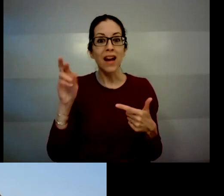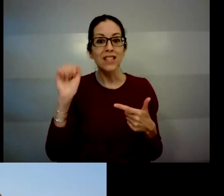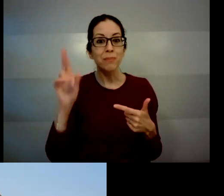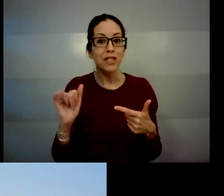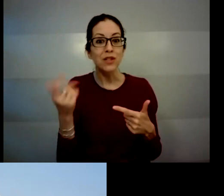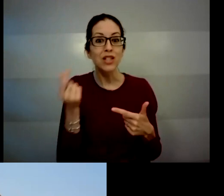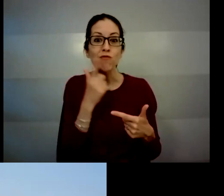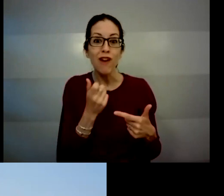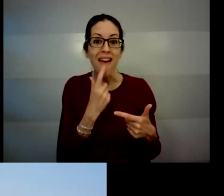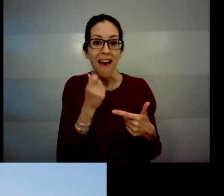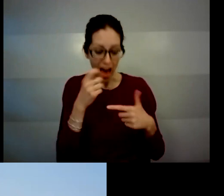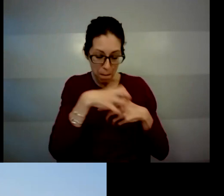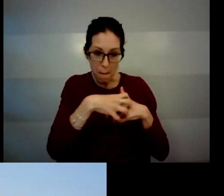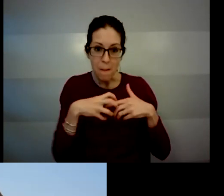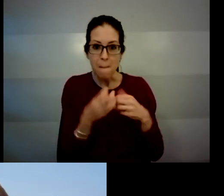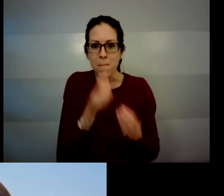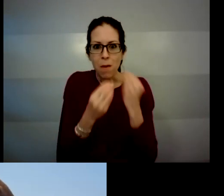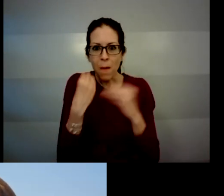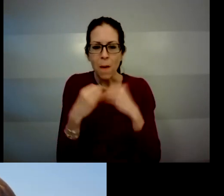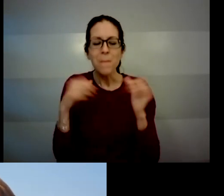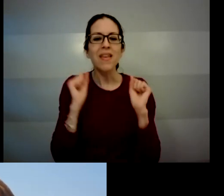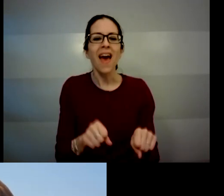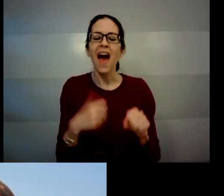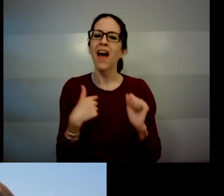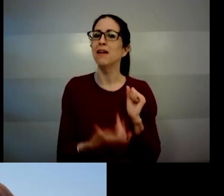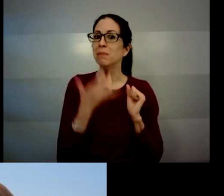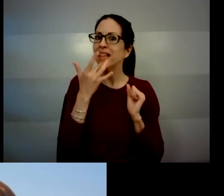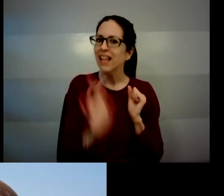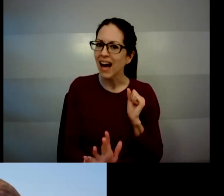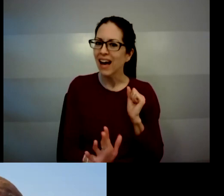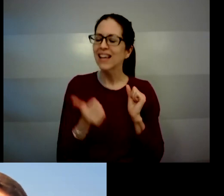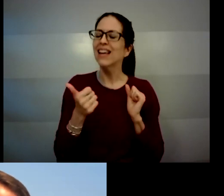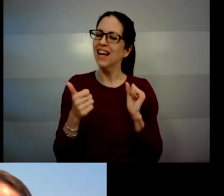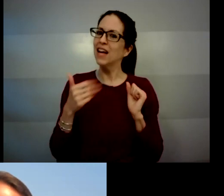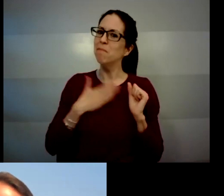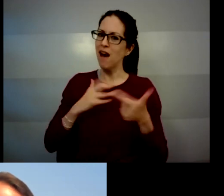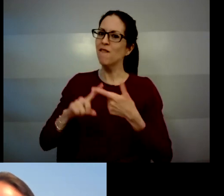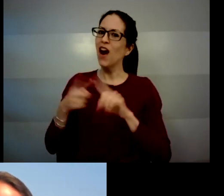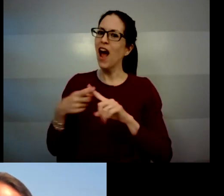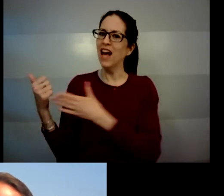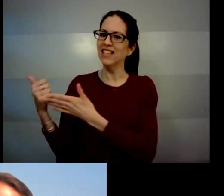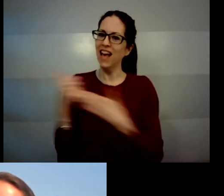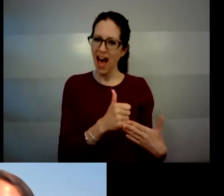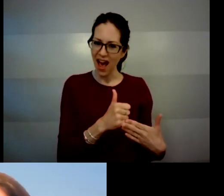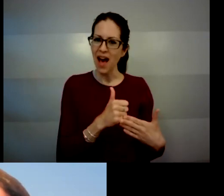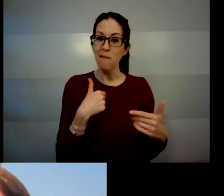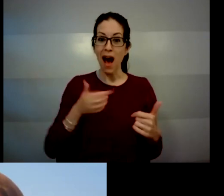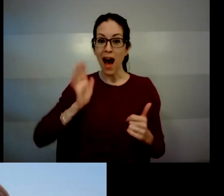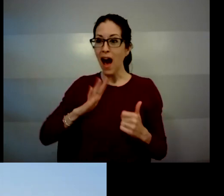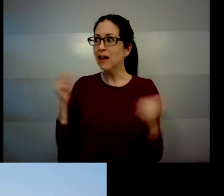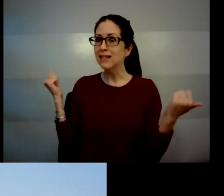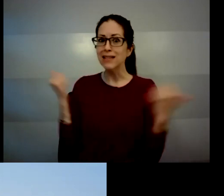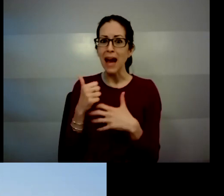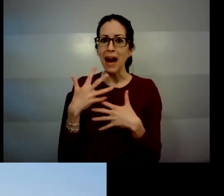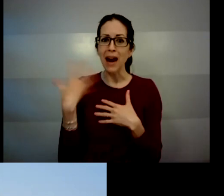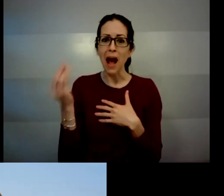outside. And so, I'm really lucky to have had people that helped me overcome my fear of the outdoors so that I could become